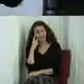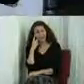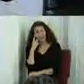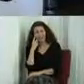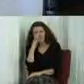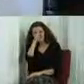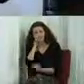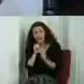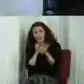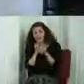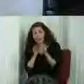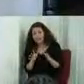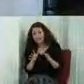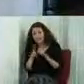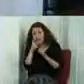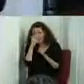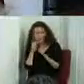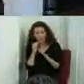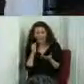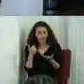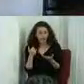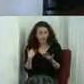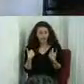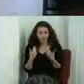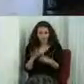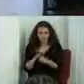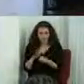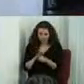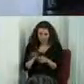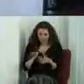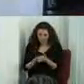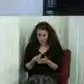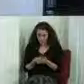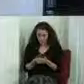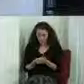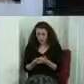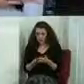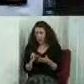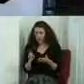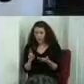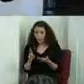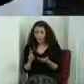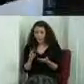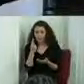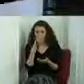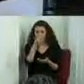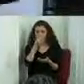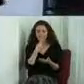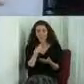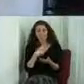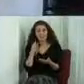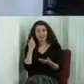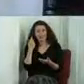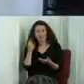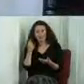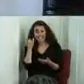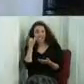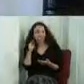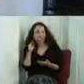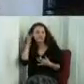we don't have the financial resources and we heard the prosperity preachers, or we're told that if you're sick, then God must be punishing